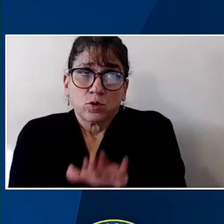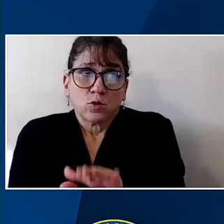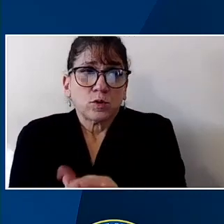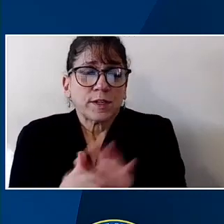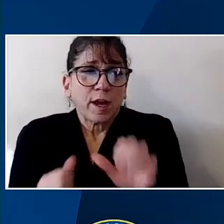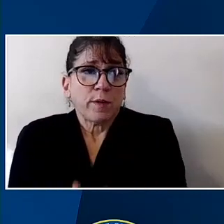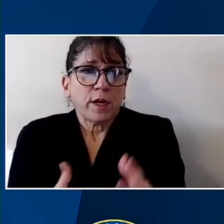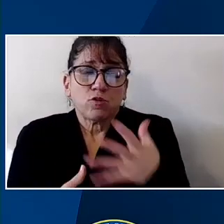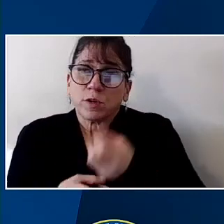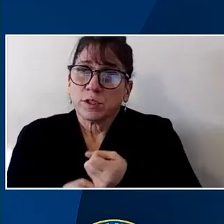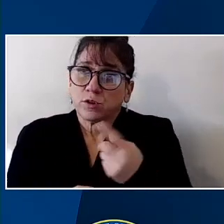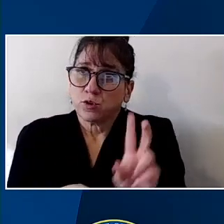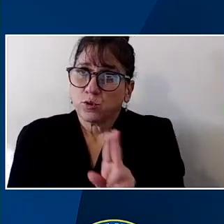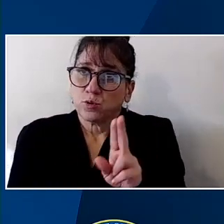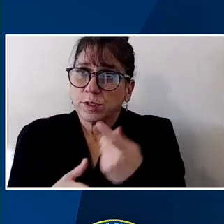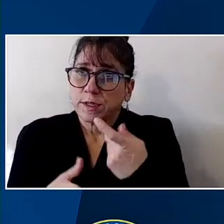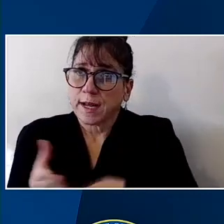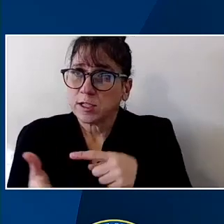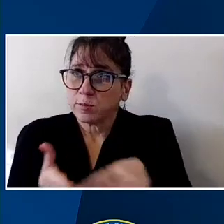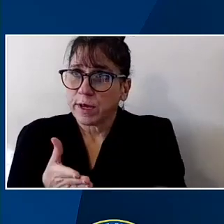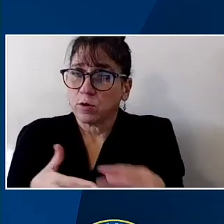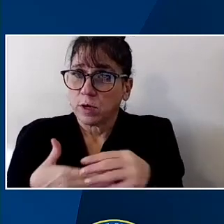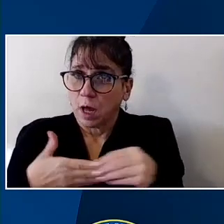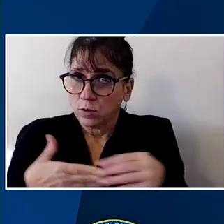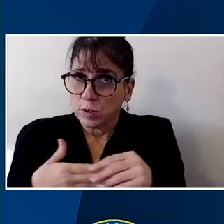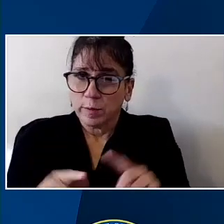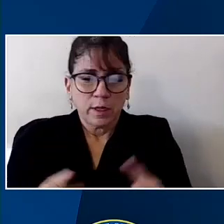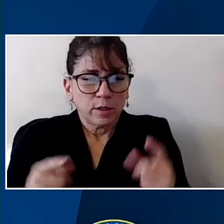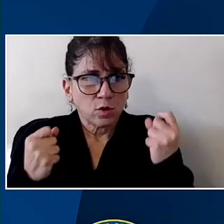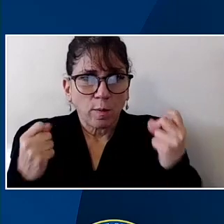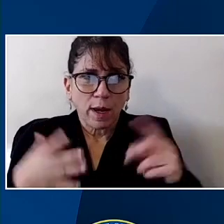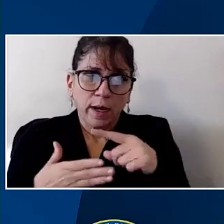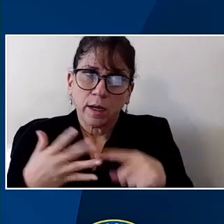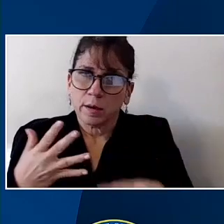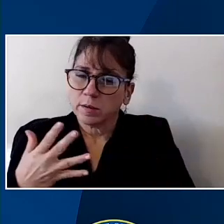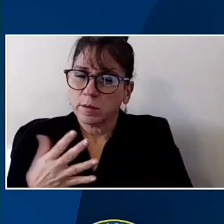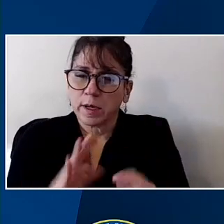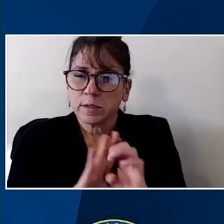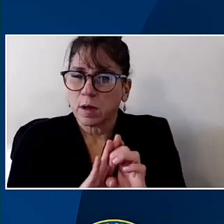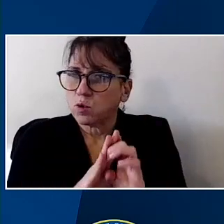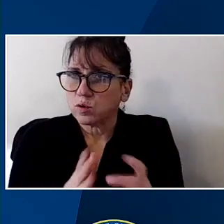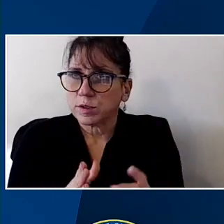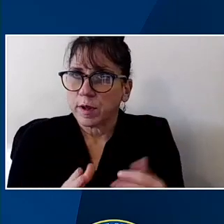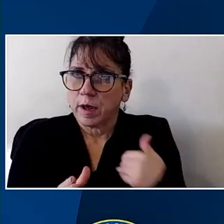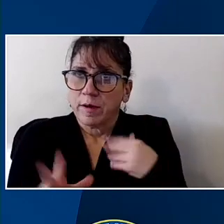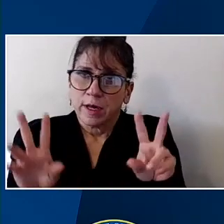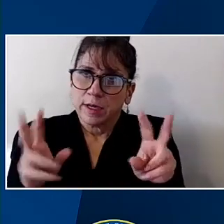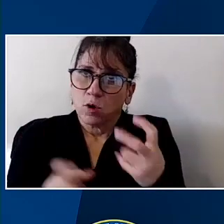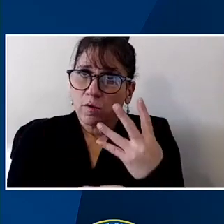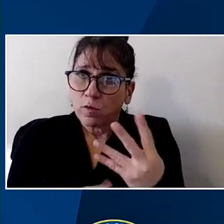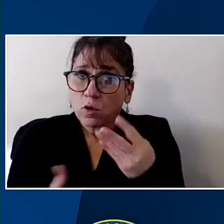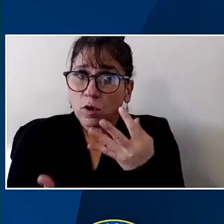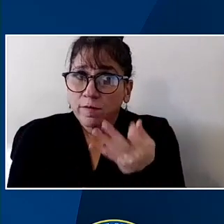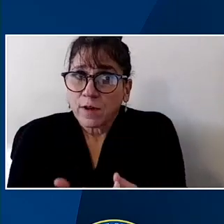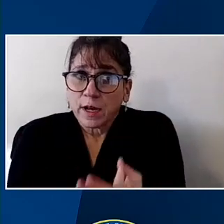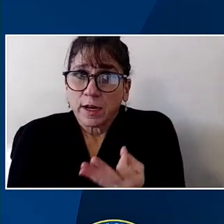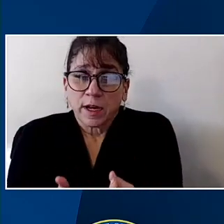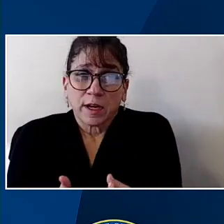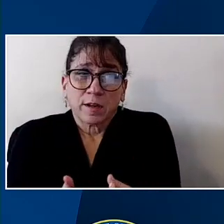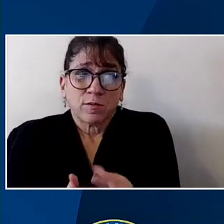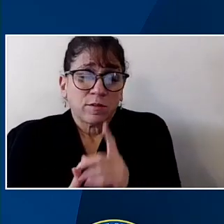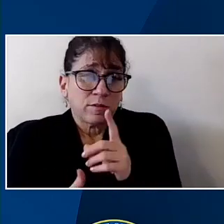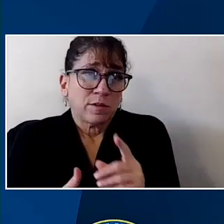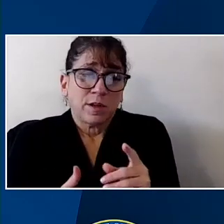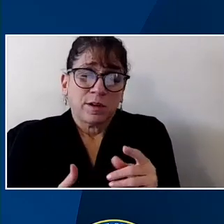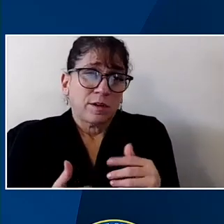dollars responsibly. But there are too many examples of institutions that continue to receive Title IV funding despite dismal student